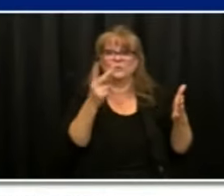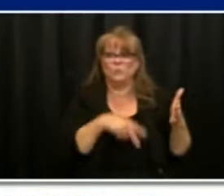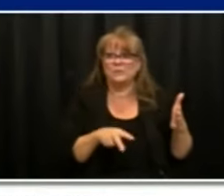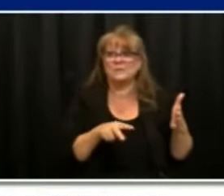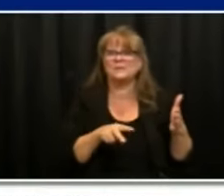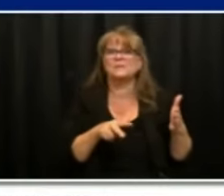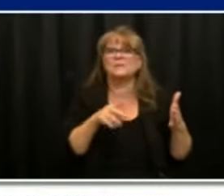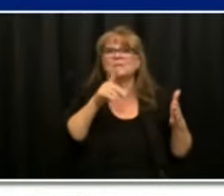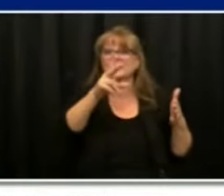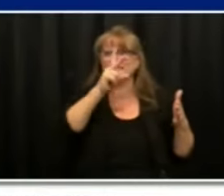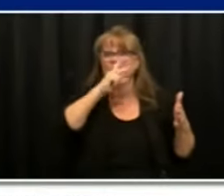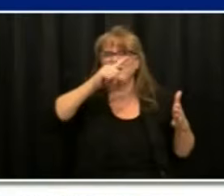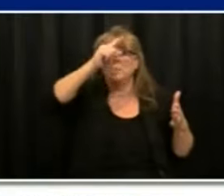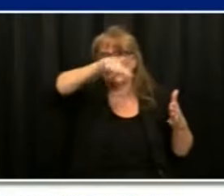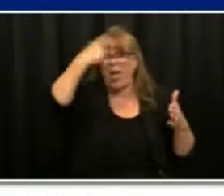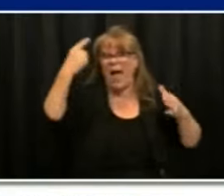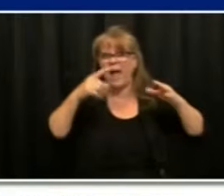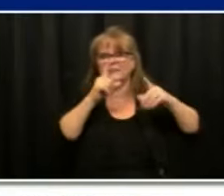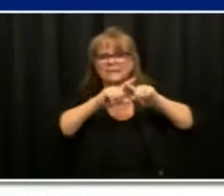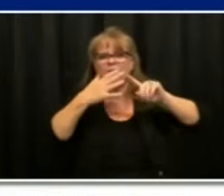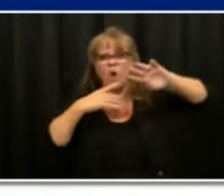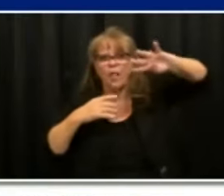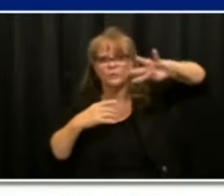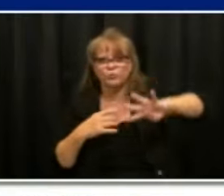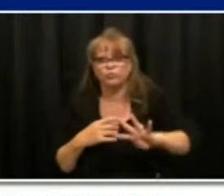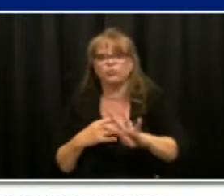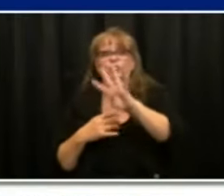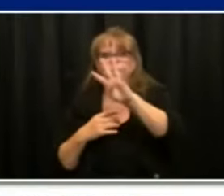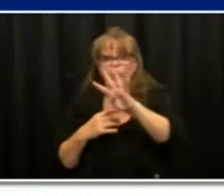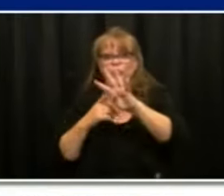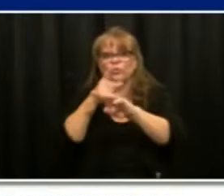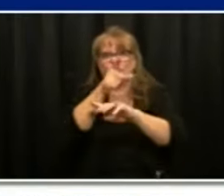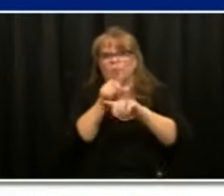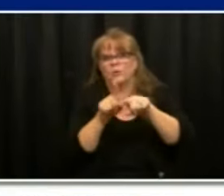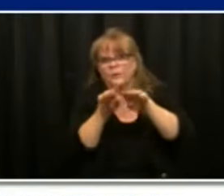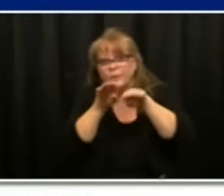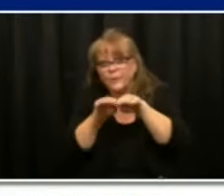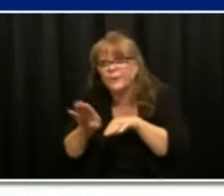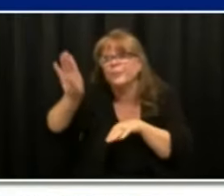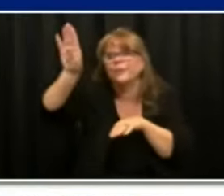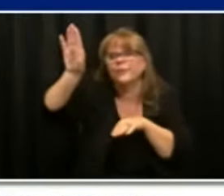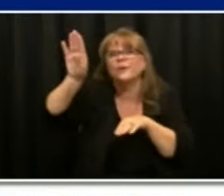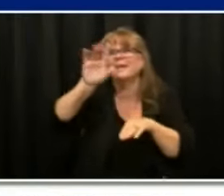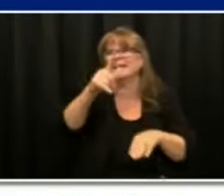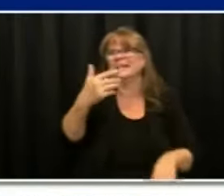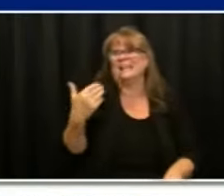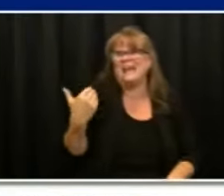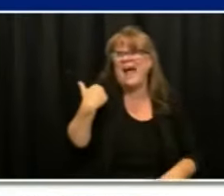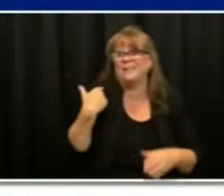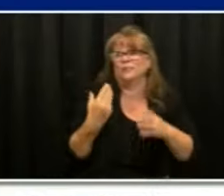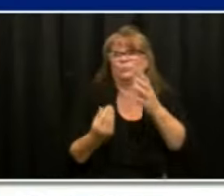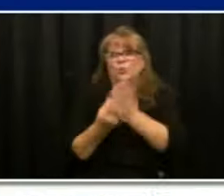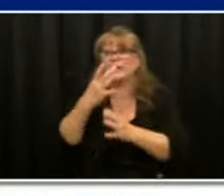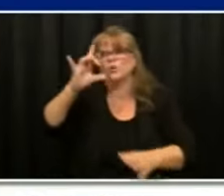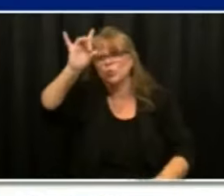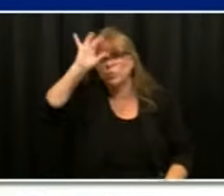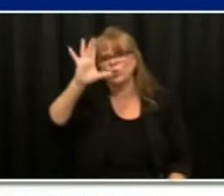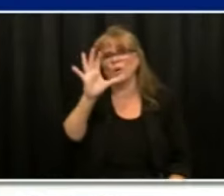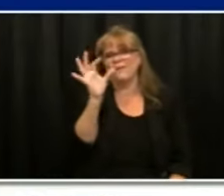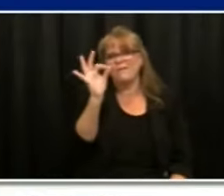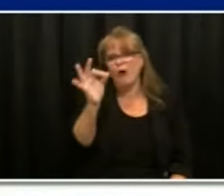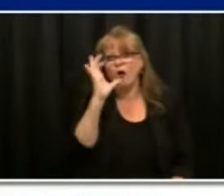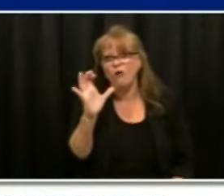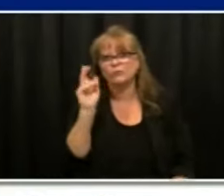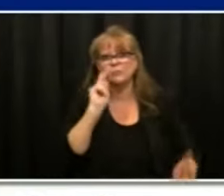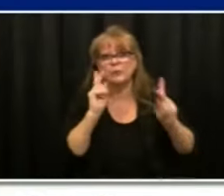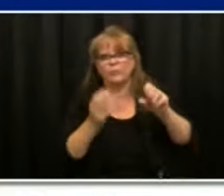occurred in Colorado by date, including our spring peak of around 900 hospitalizations. Based on our current trajectory,